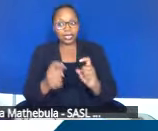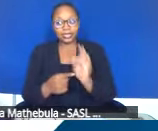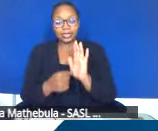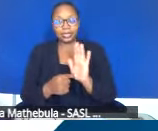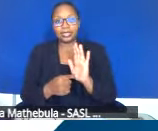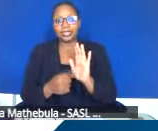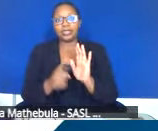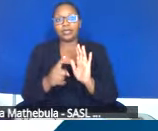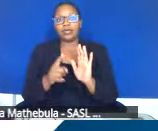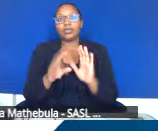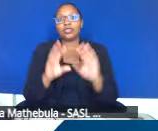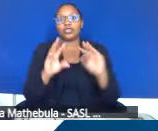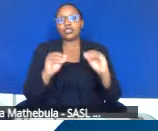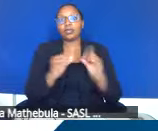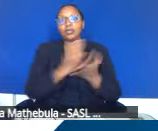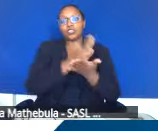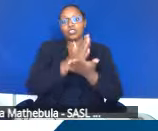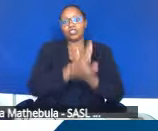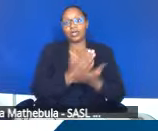for the moment.